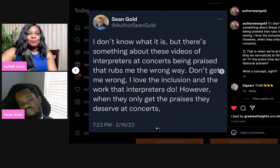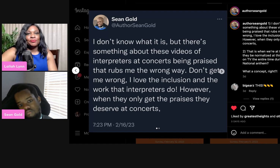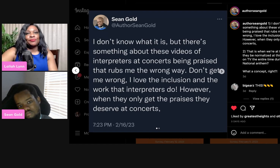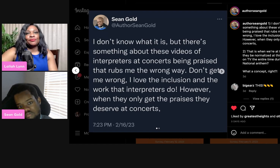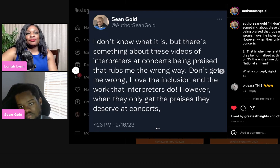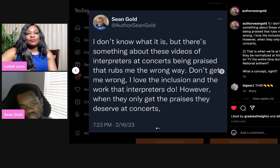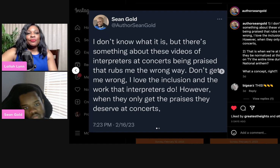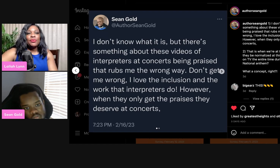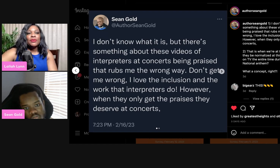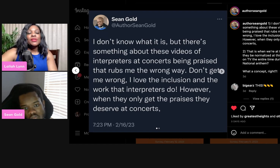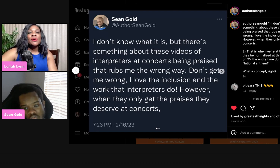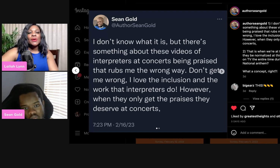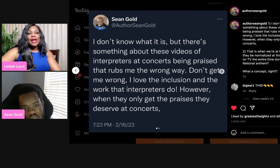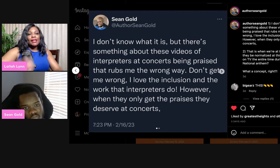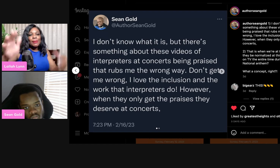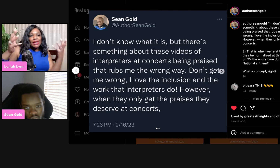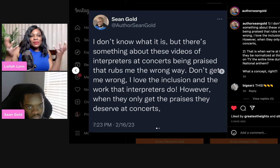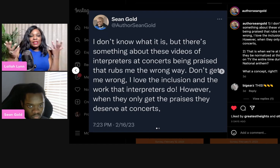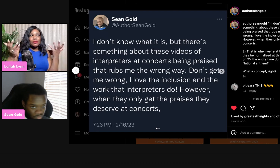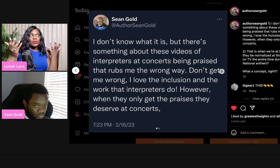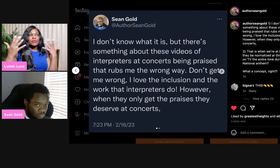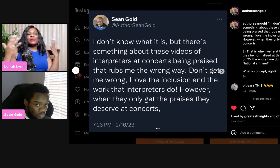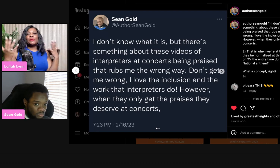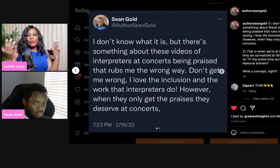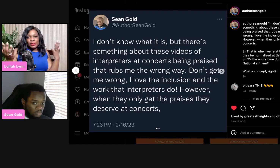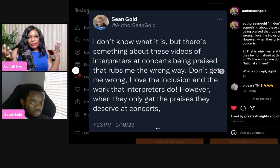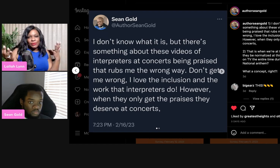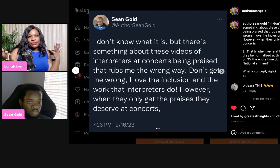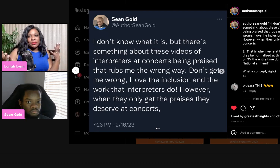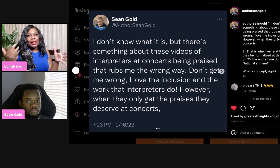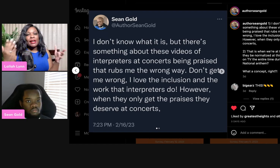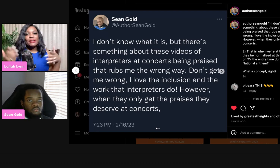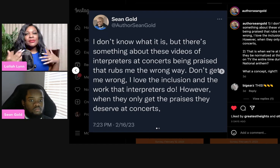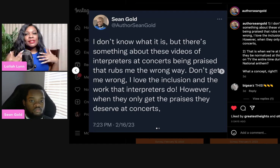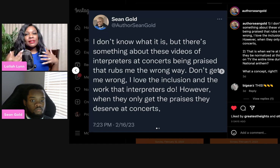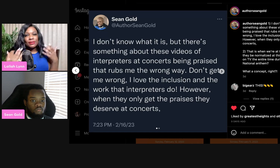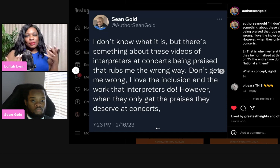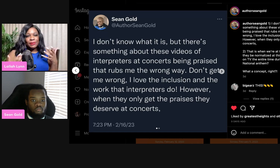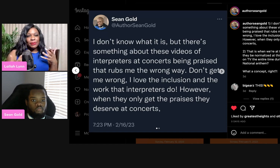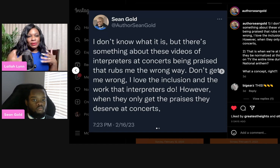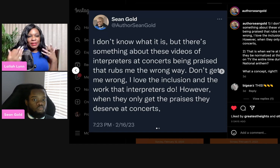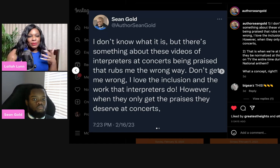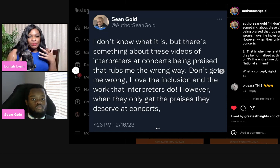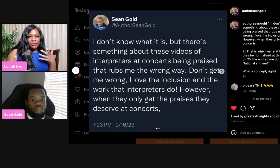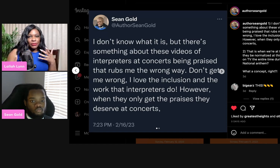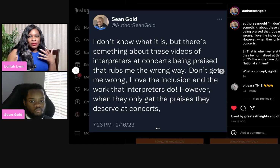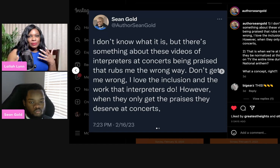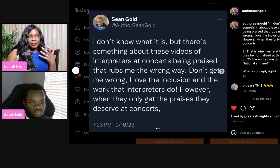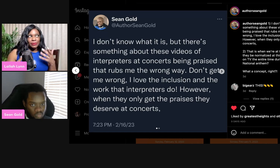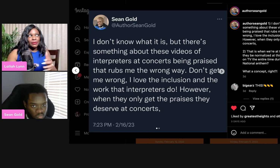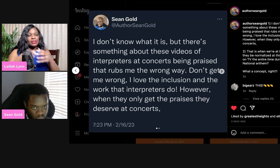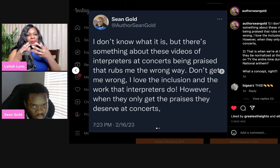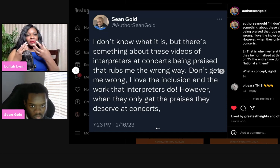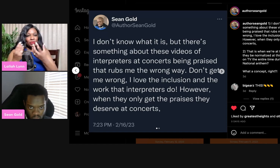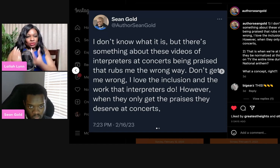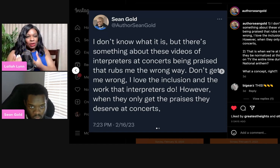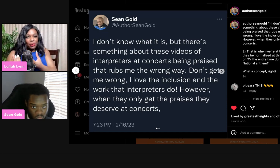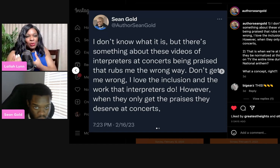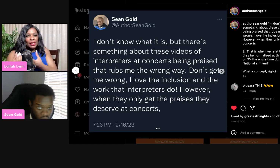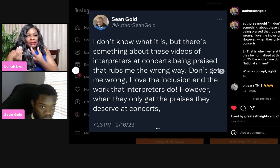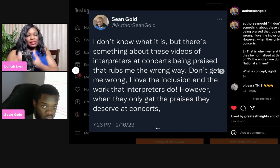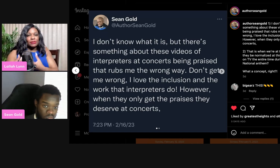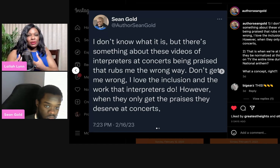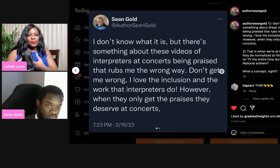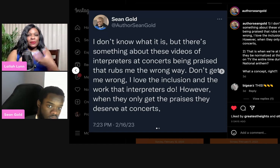followed. So let me ask you, as viewers, what are we supposed to do? Like, I understand the Super Bowl, the people who put on the Super Bowl, they're supposed to